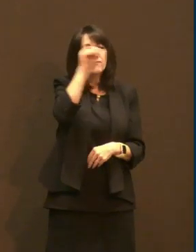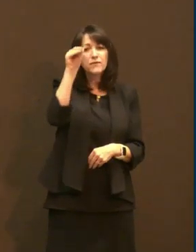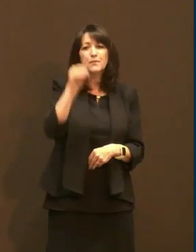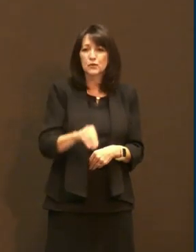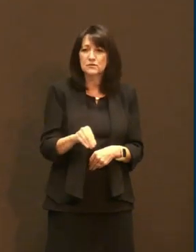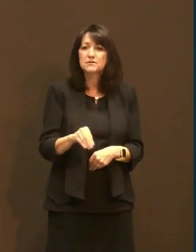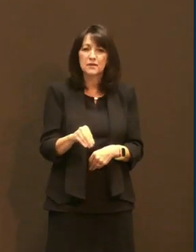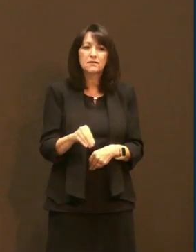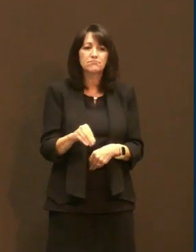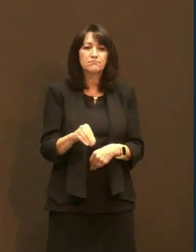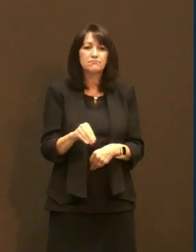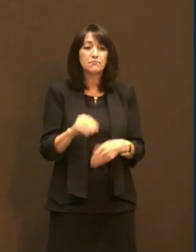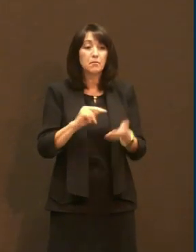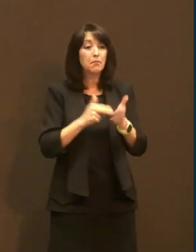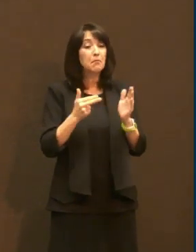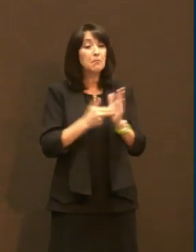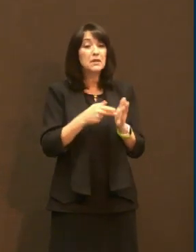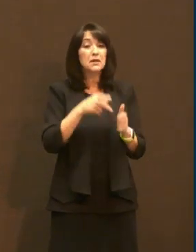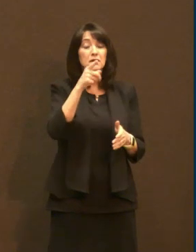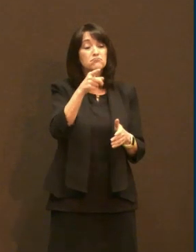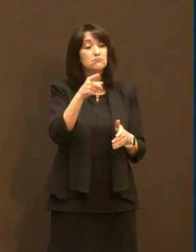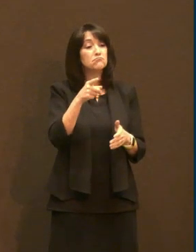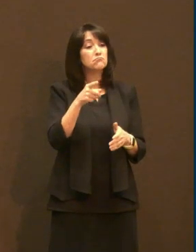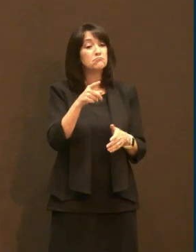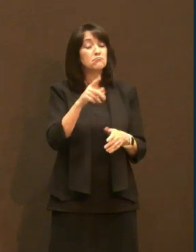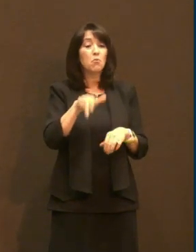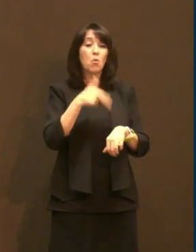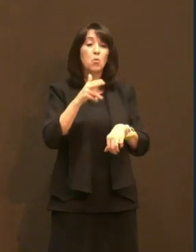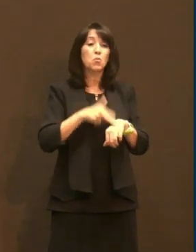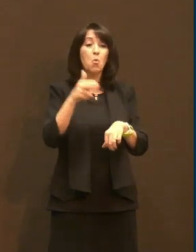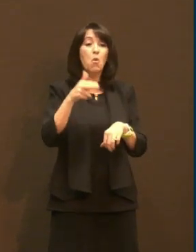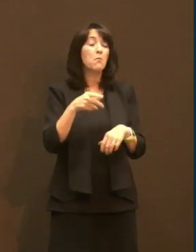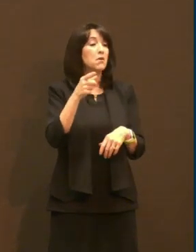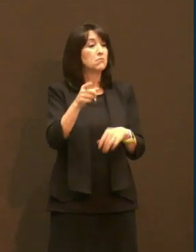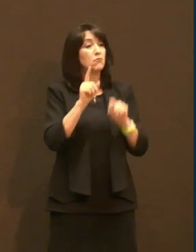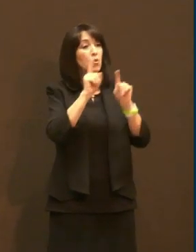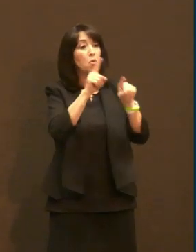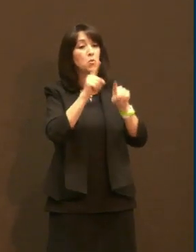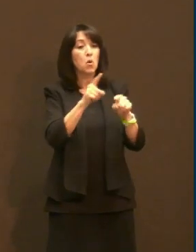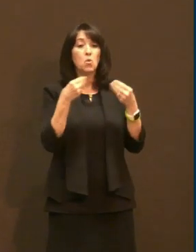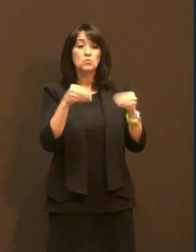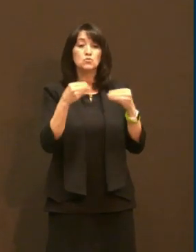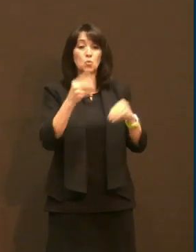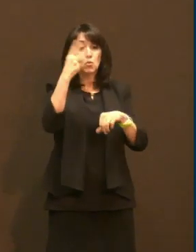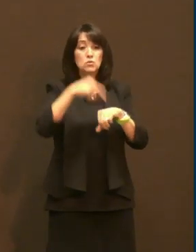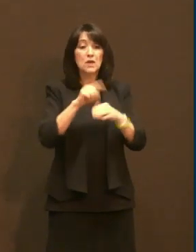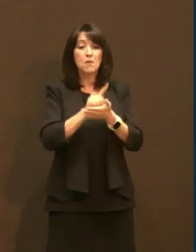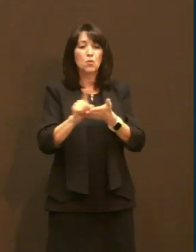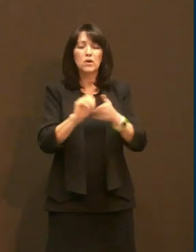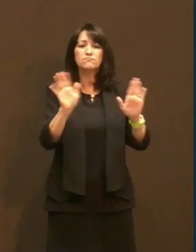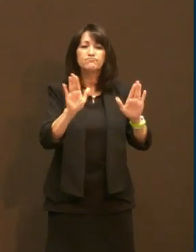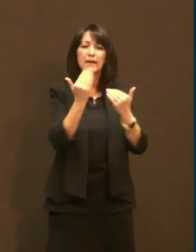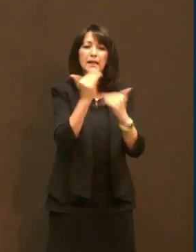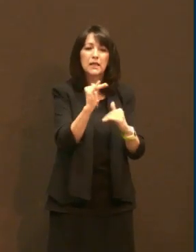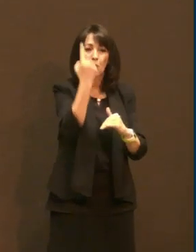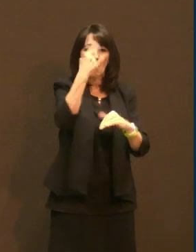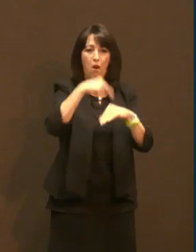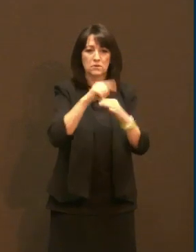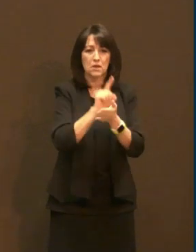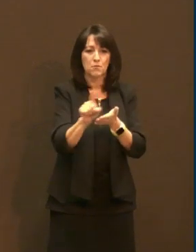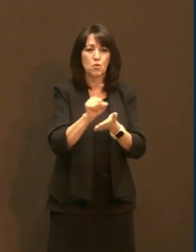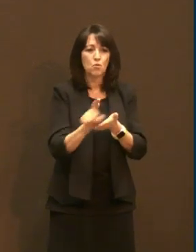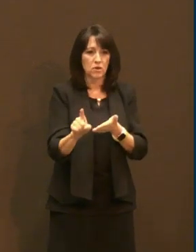it difficult to keep social distancing. If we do just half of those on a day-to-day basis, we'll be accomplishing the goal